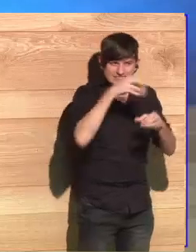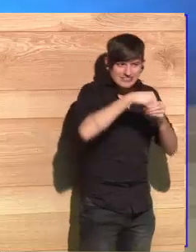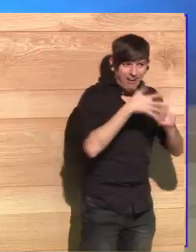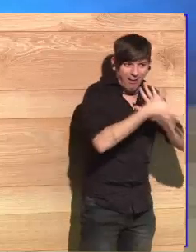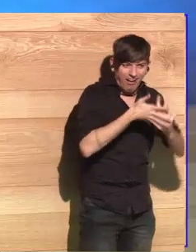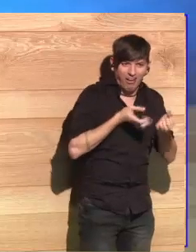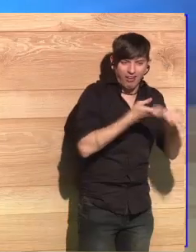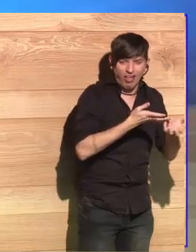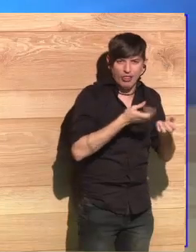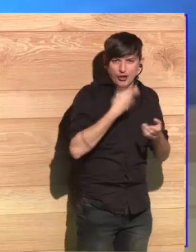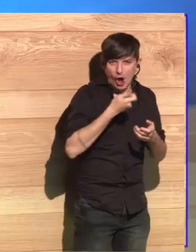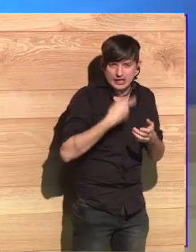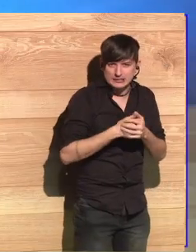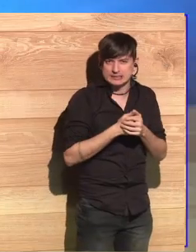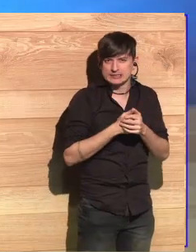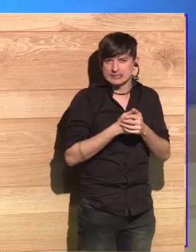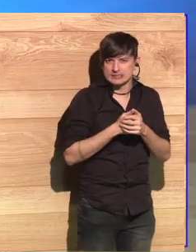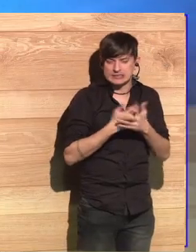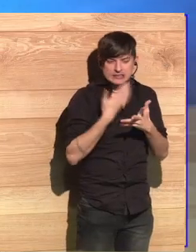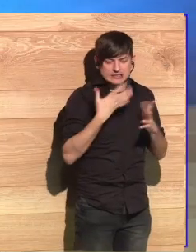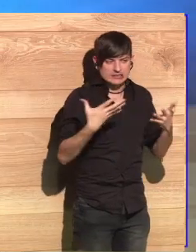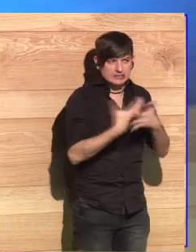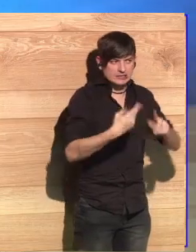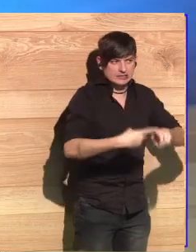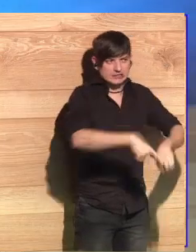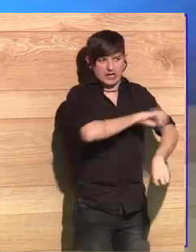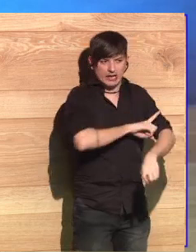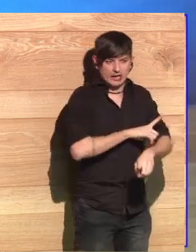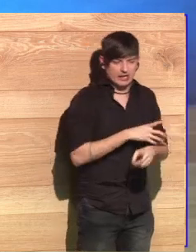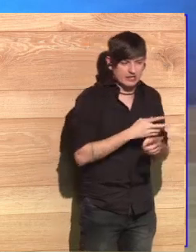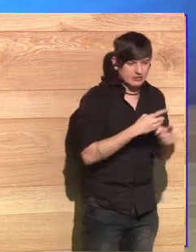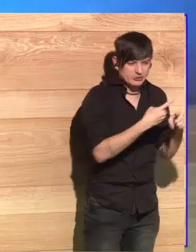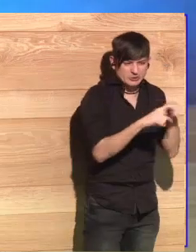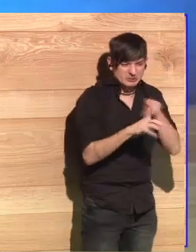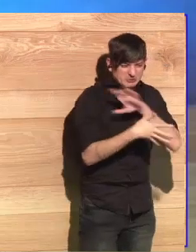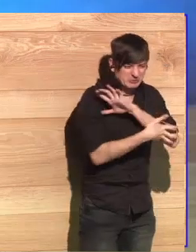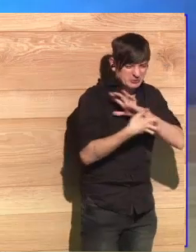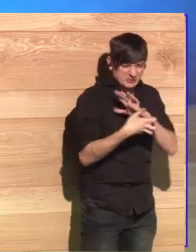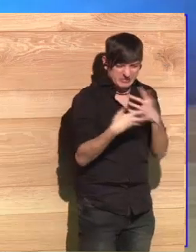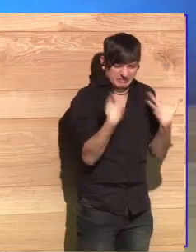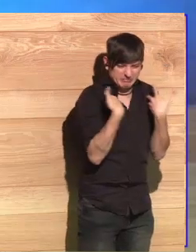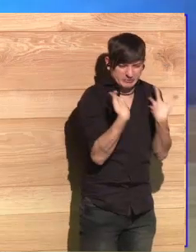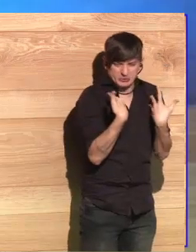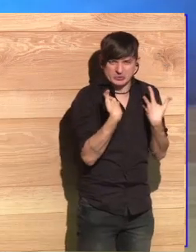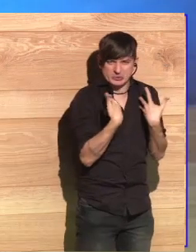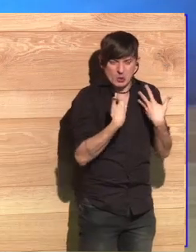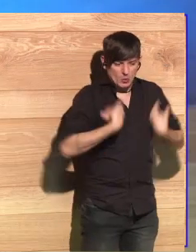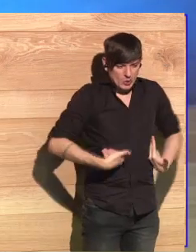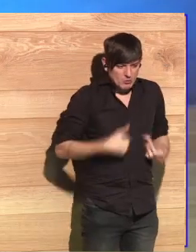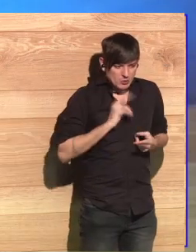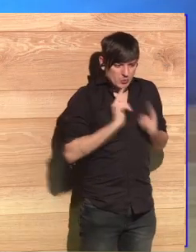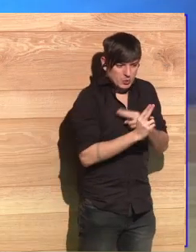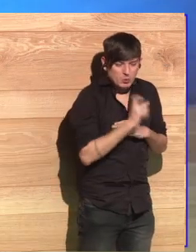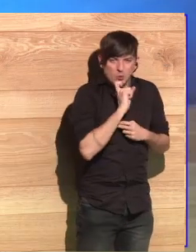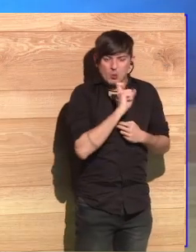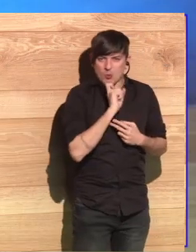exaggerate how miserable it makes you feel or how your body reacts to doing drugs. And that